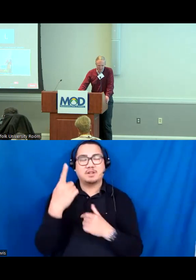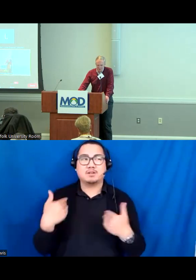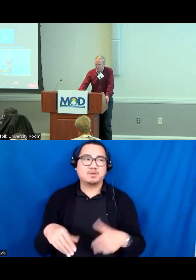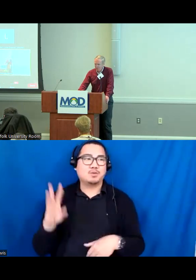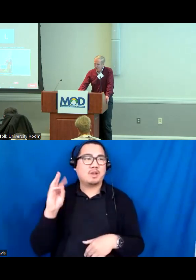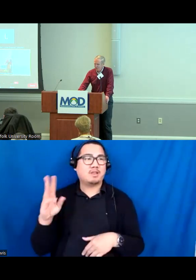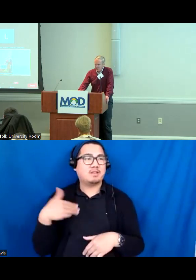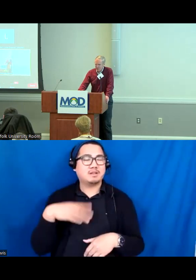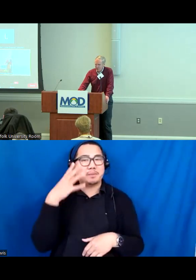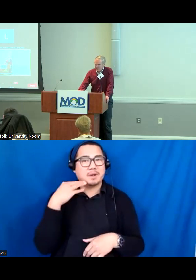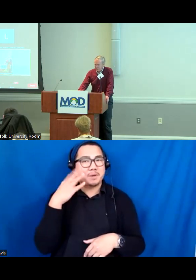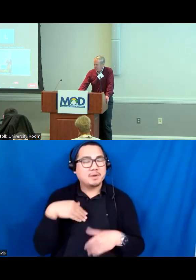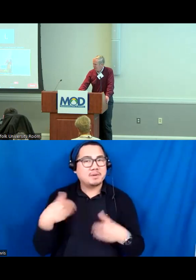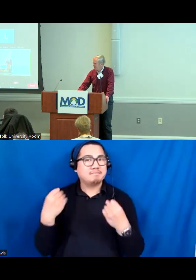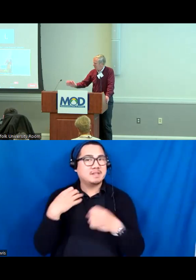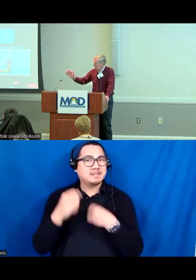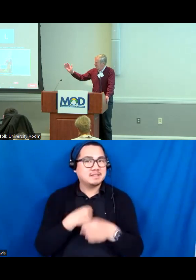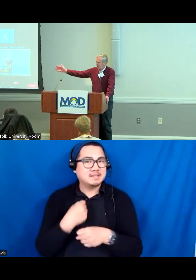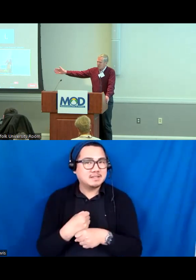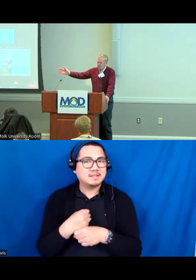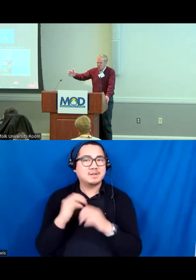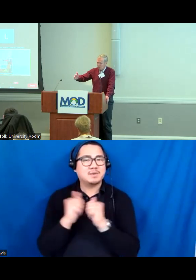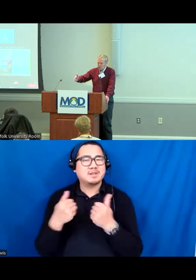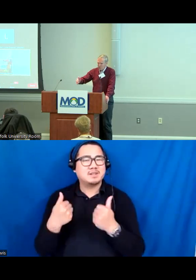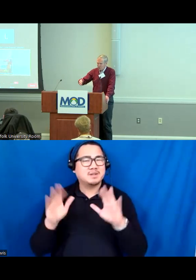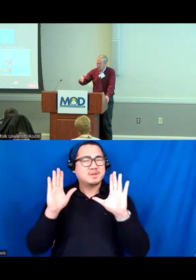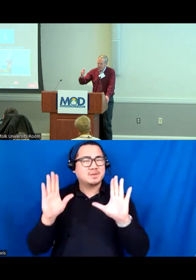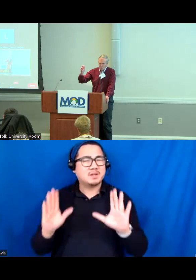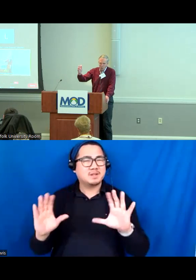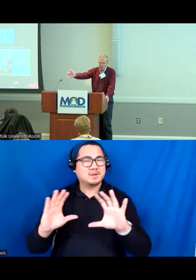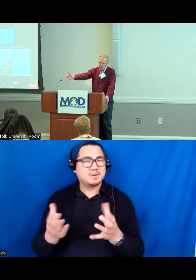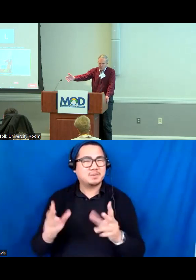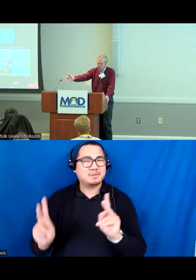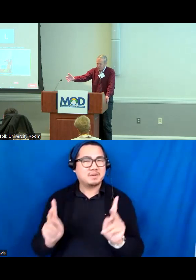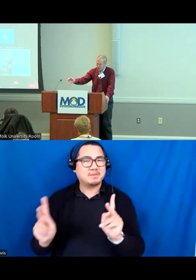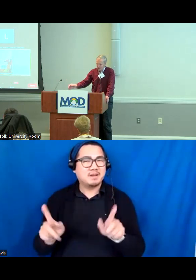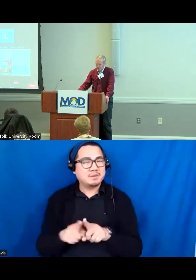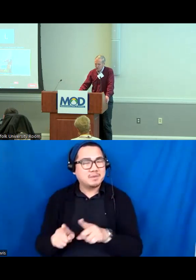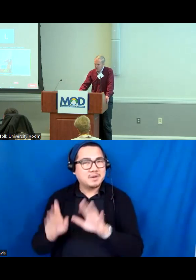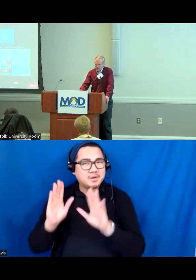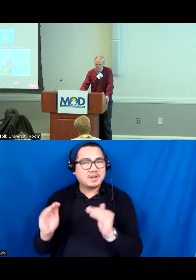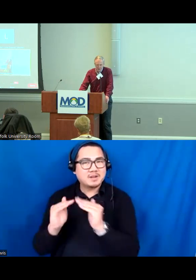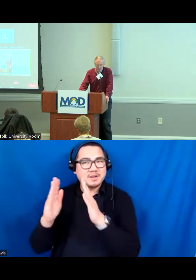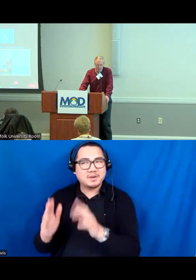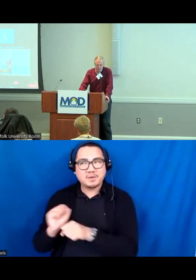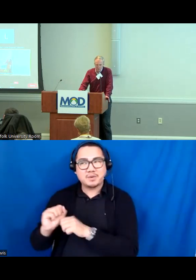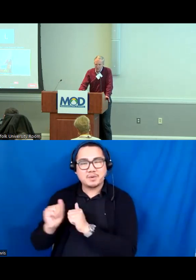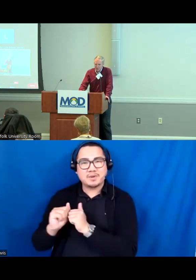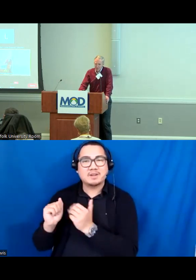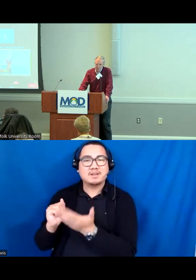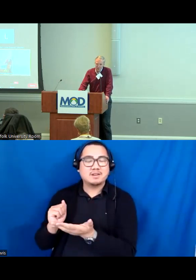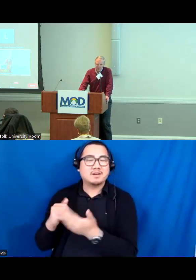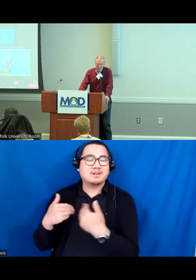had with these many years with this fabulous group of people and a wonderful colleague to work with. It